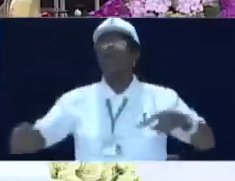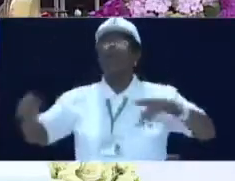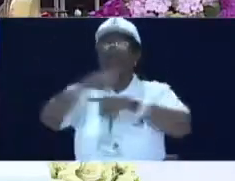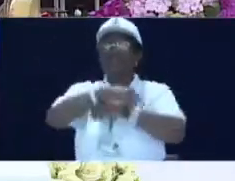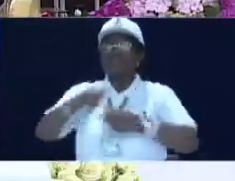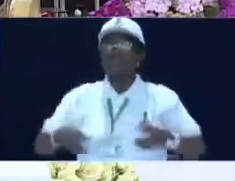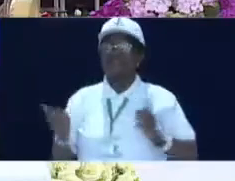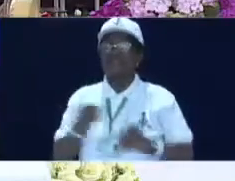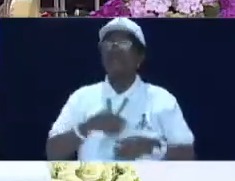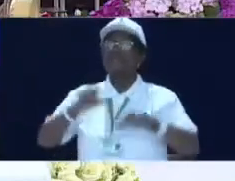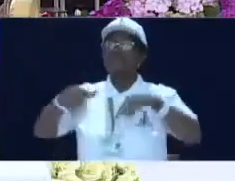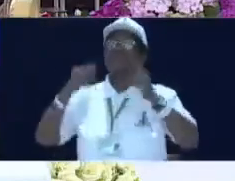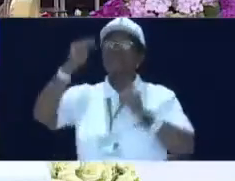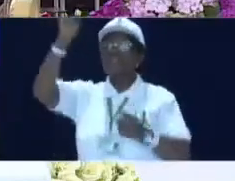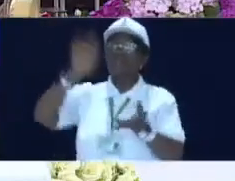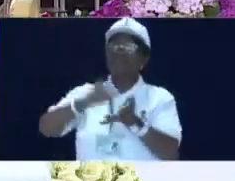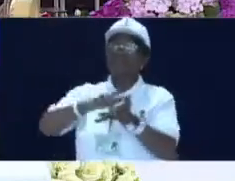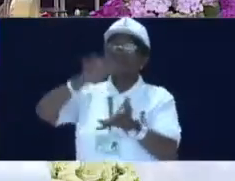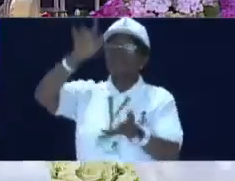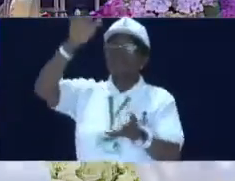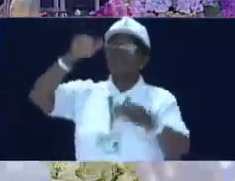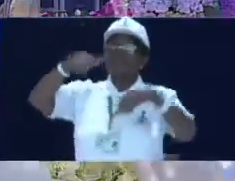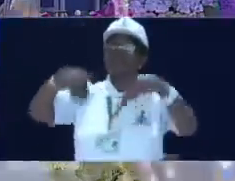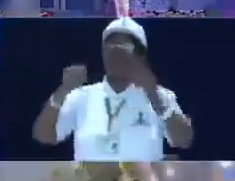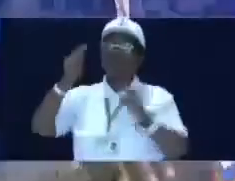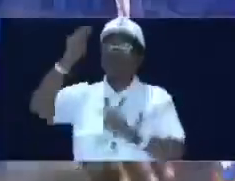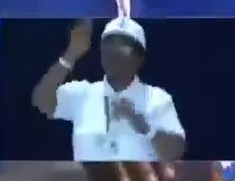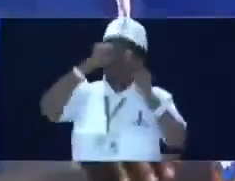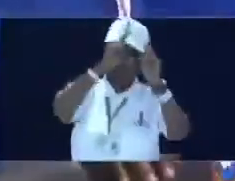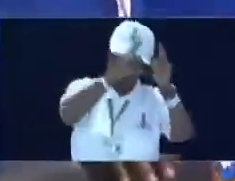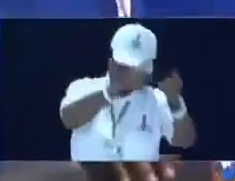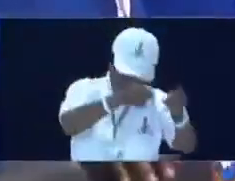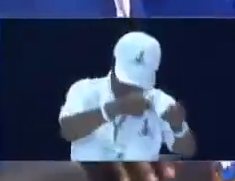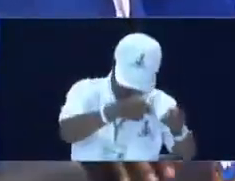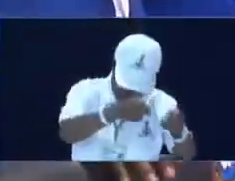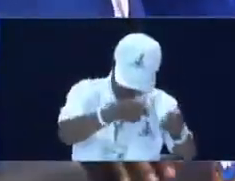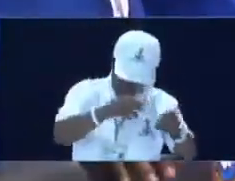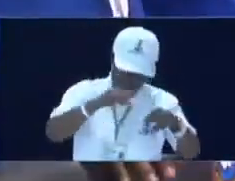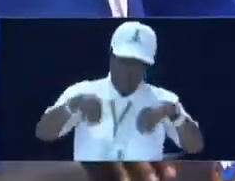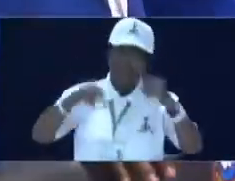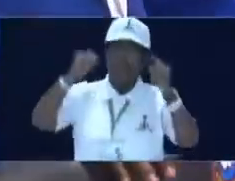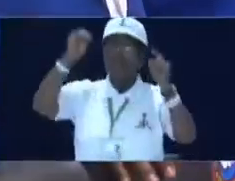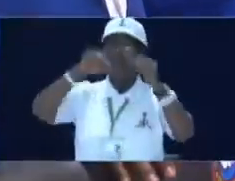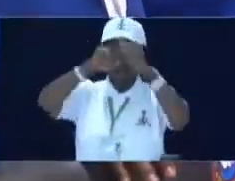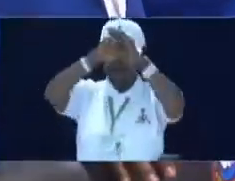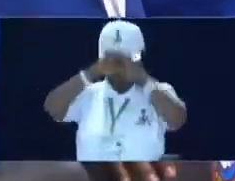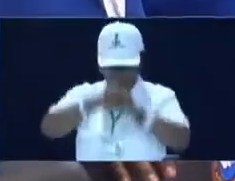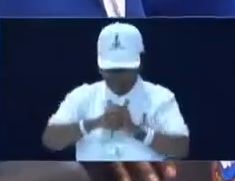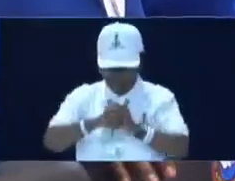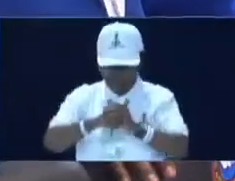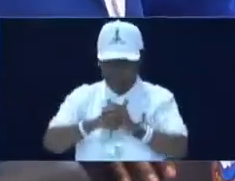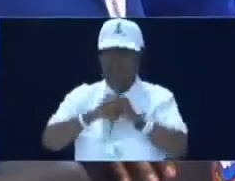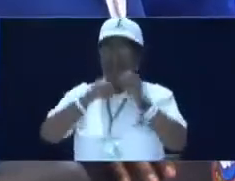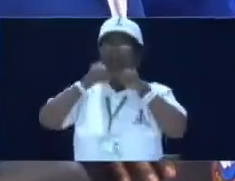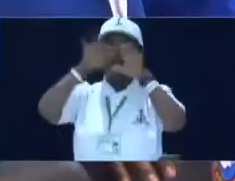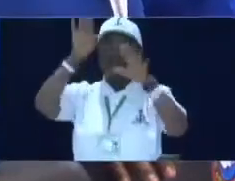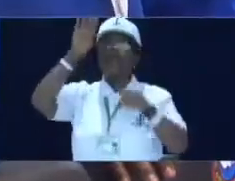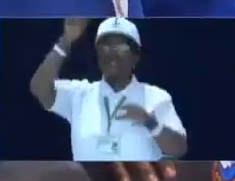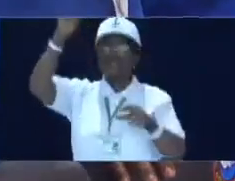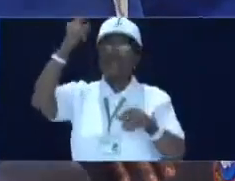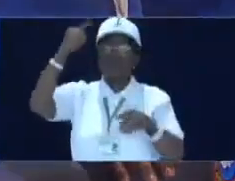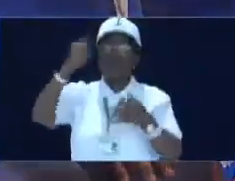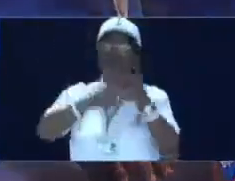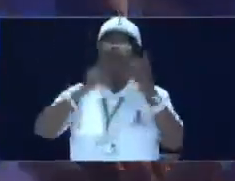Him glory, give Him honor, give Him adoration, bless Him for what He had already